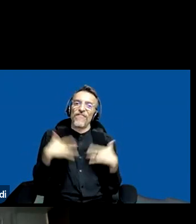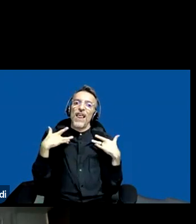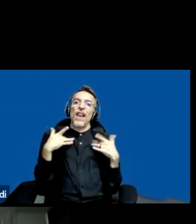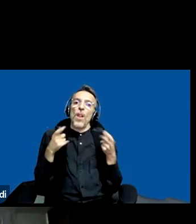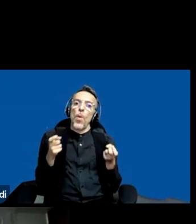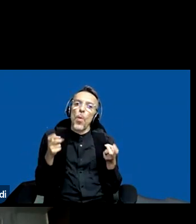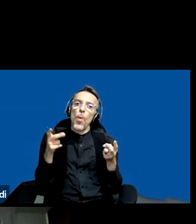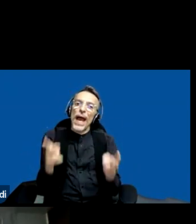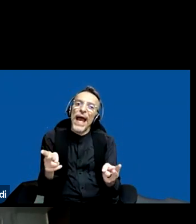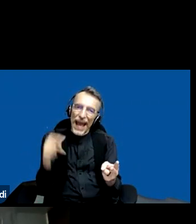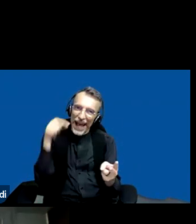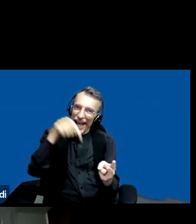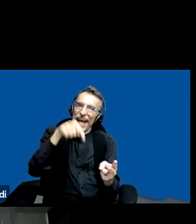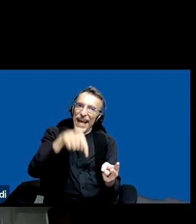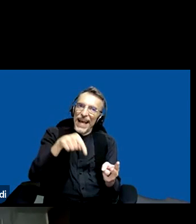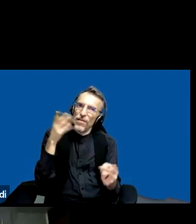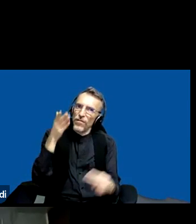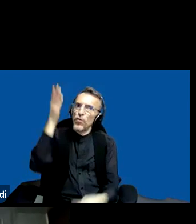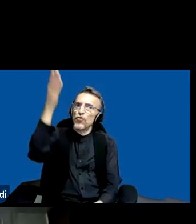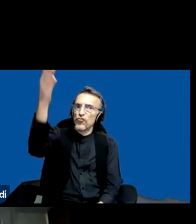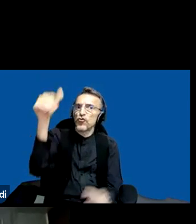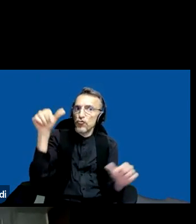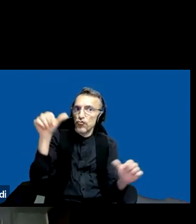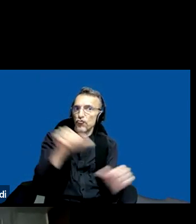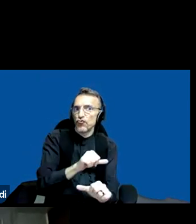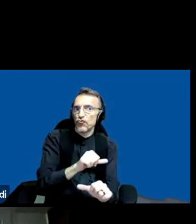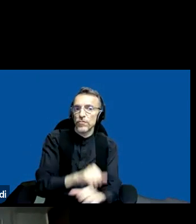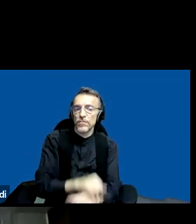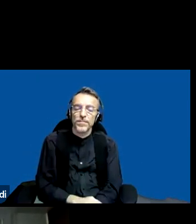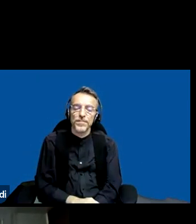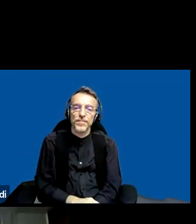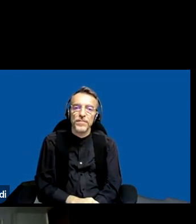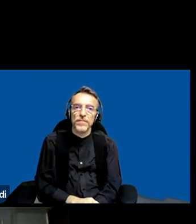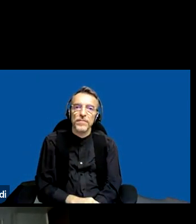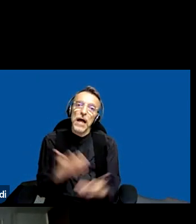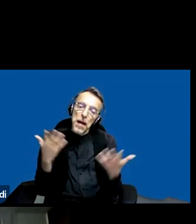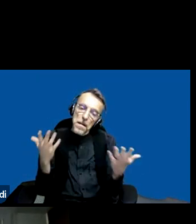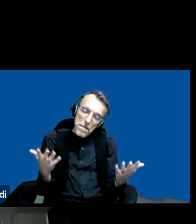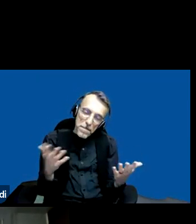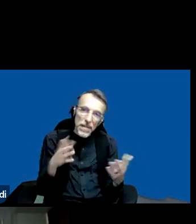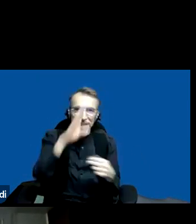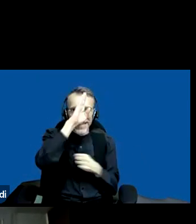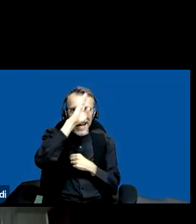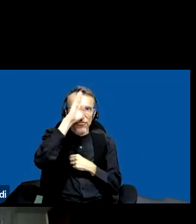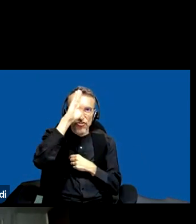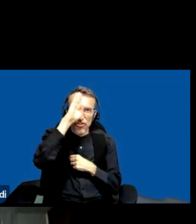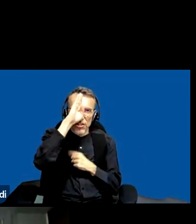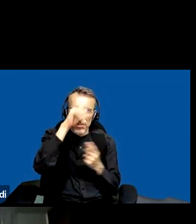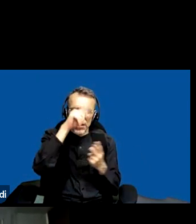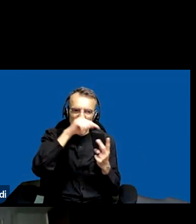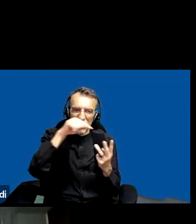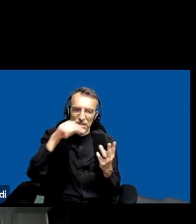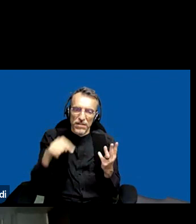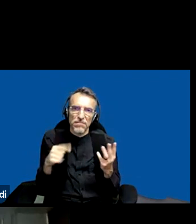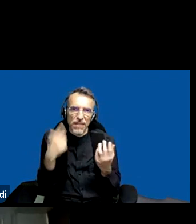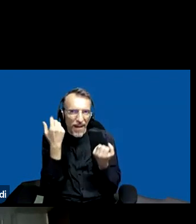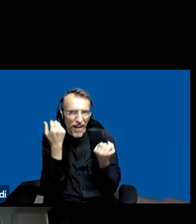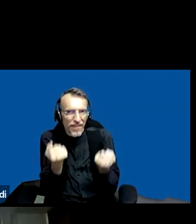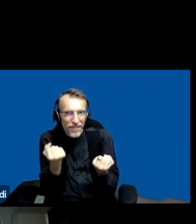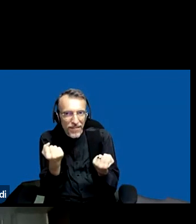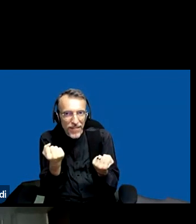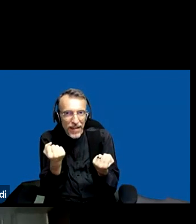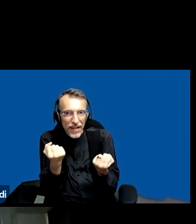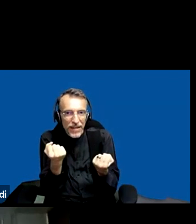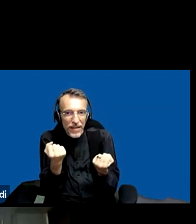way forward. But there are, of course, dangers of this idea that we stay